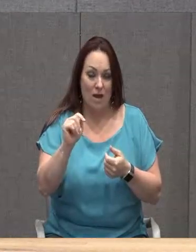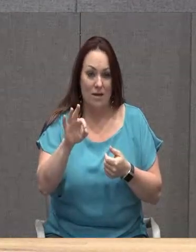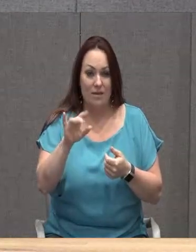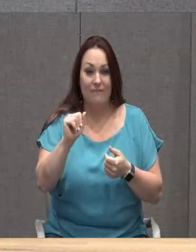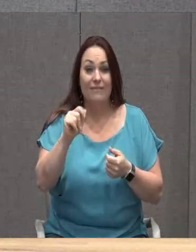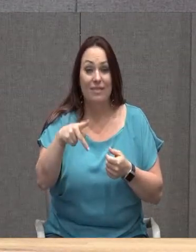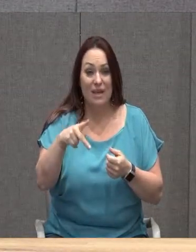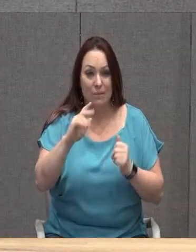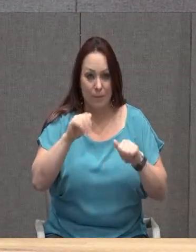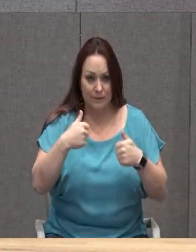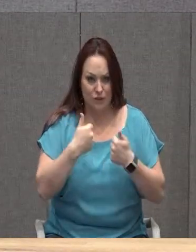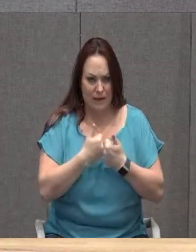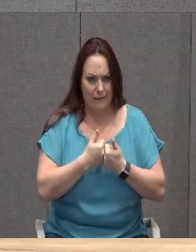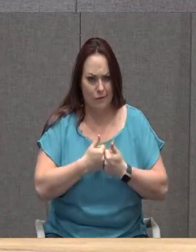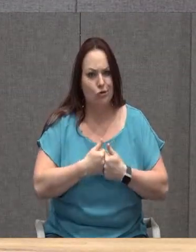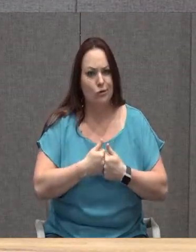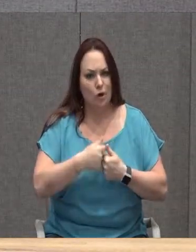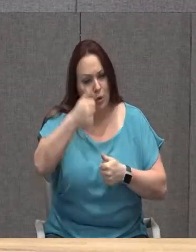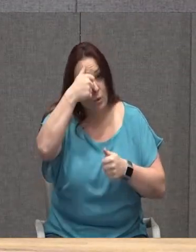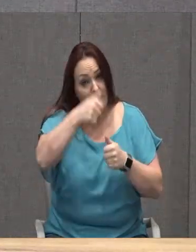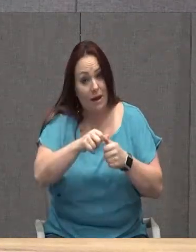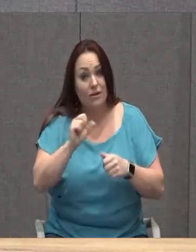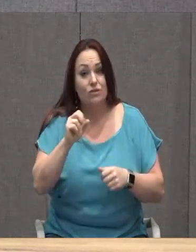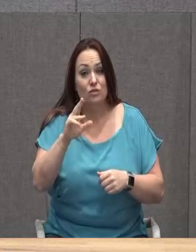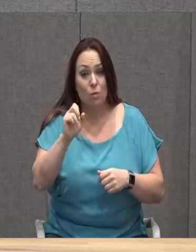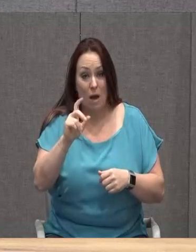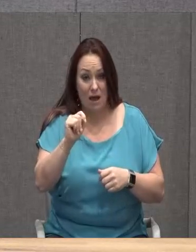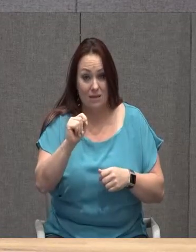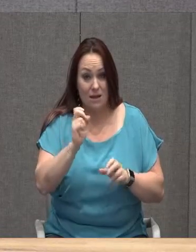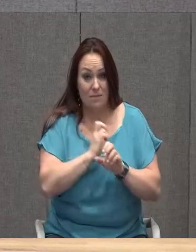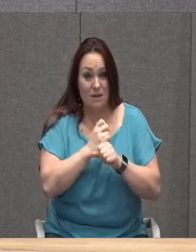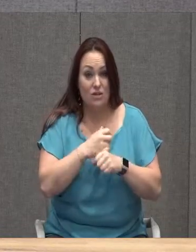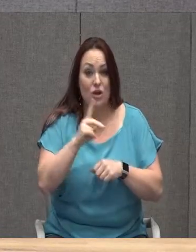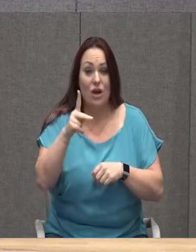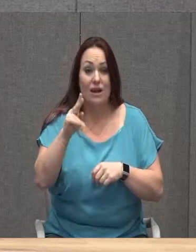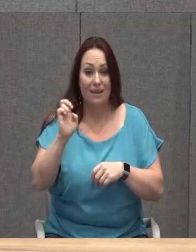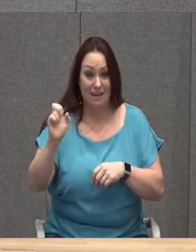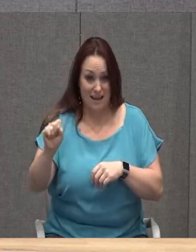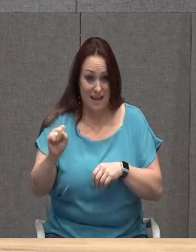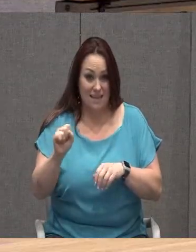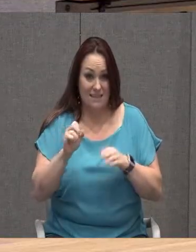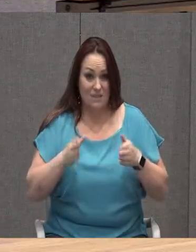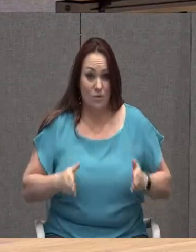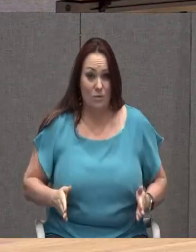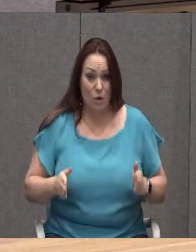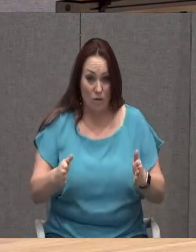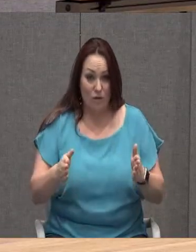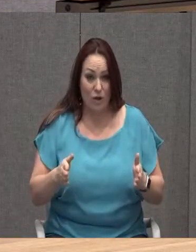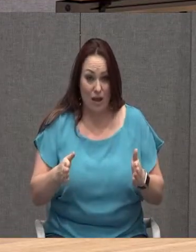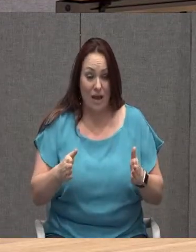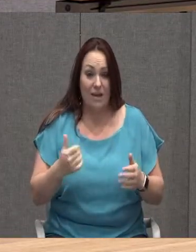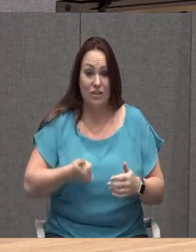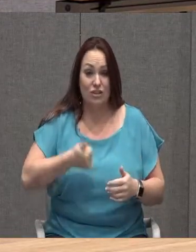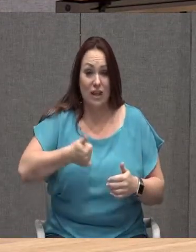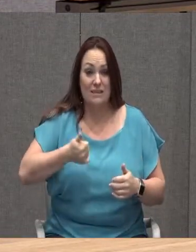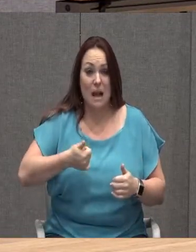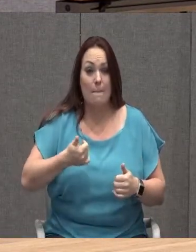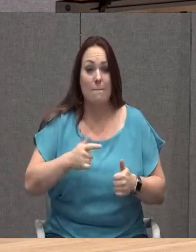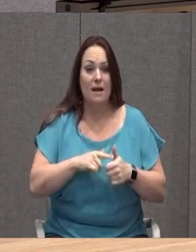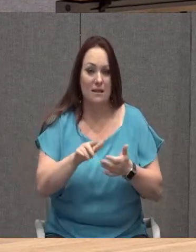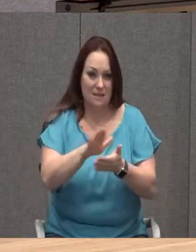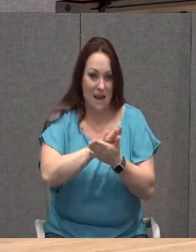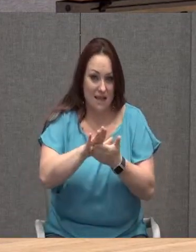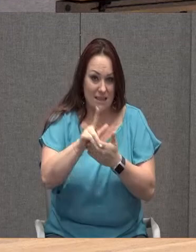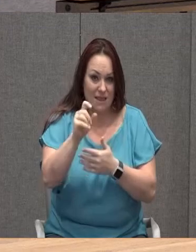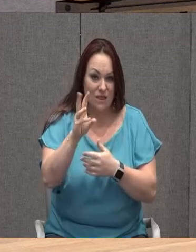challenge. So reminder on squats, you're going to make sure that your knees stay over your ankles, your chest stays up, and you stay nice and